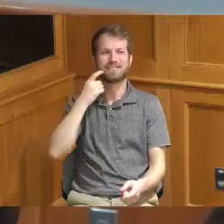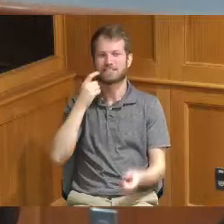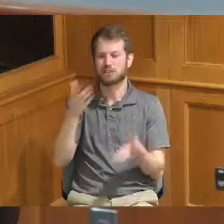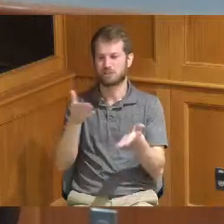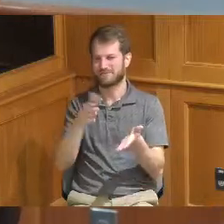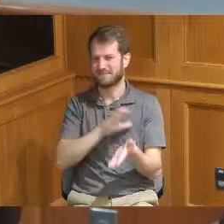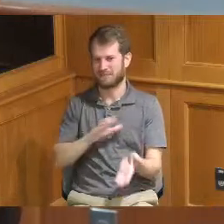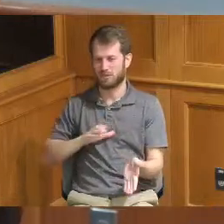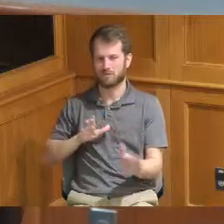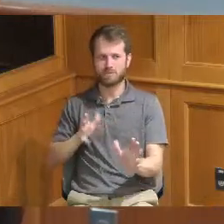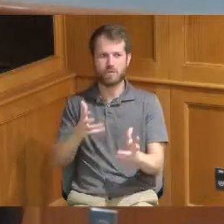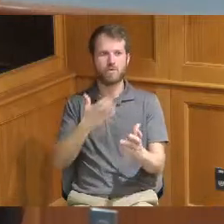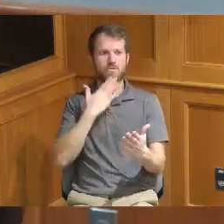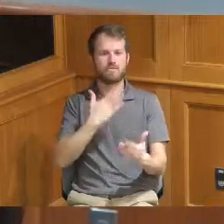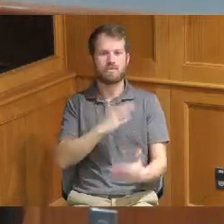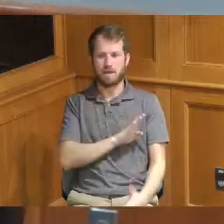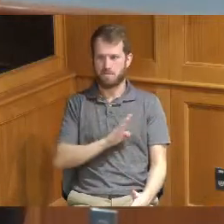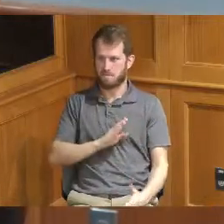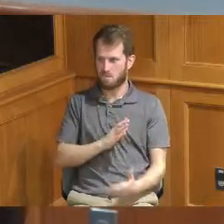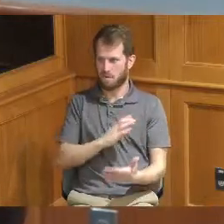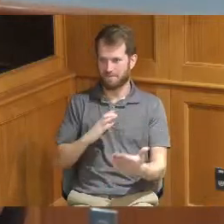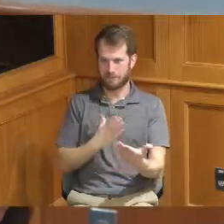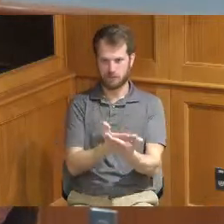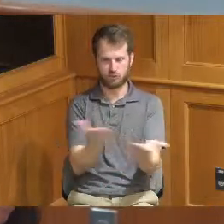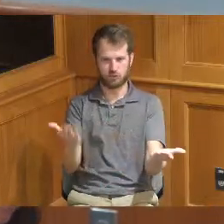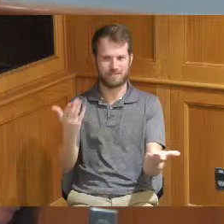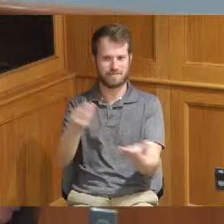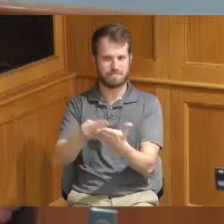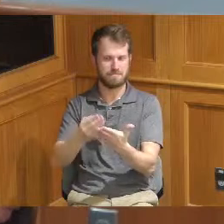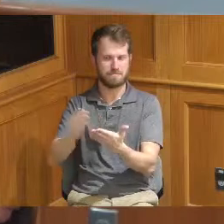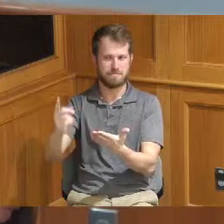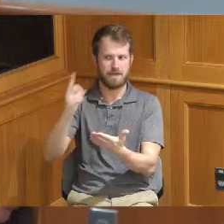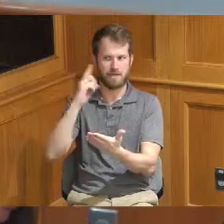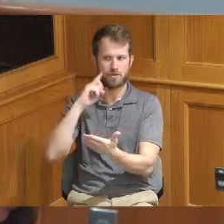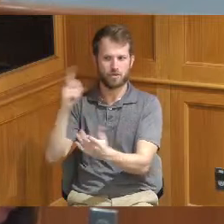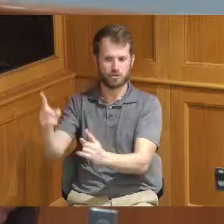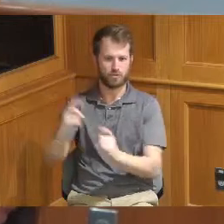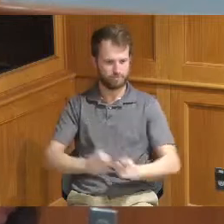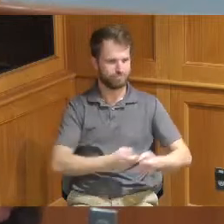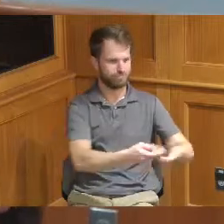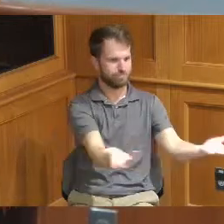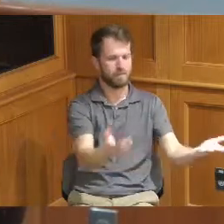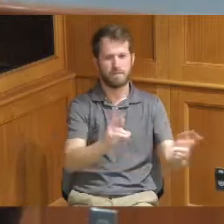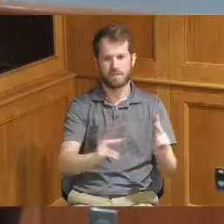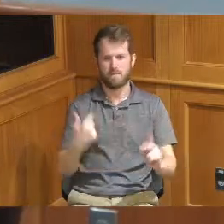thank the Board of Commissioners for getting this money to the people we serve quickly